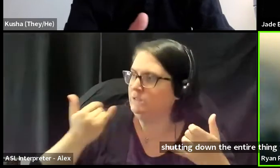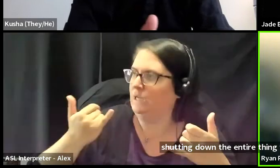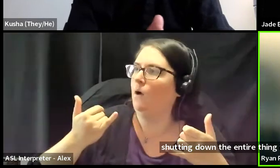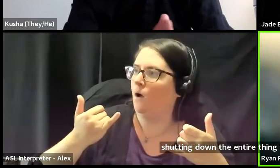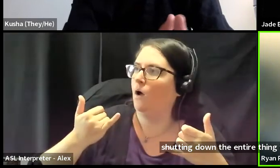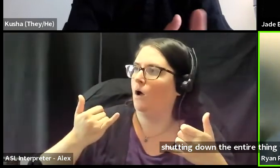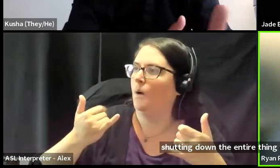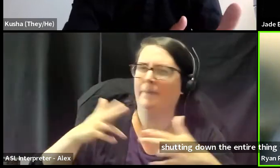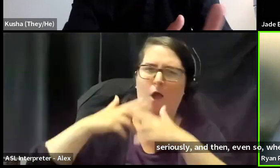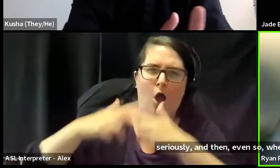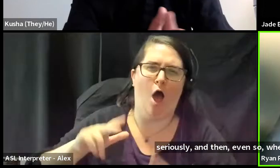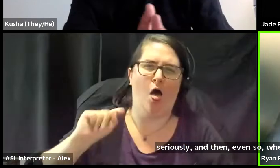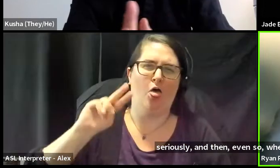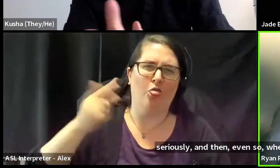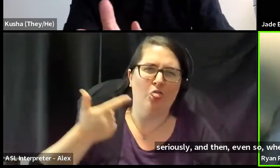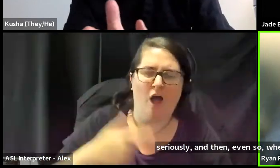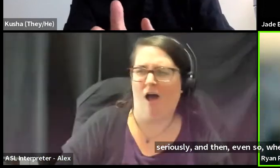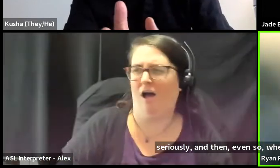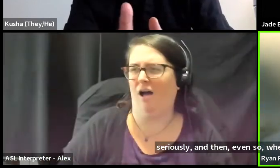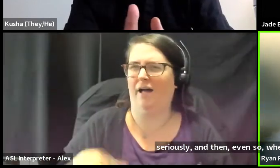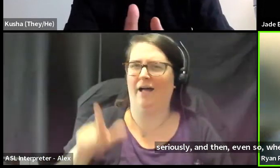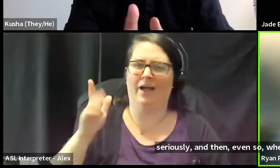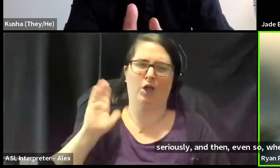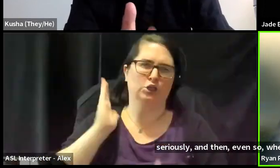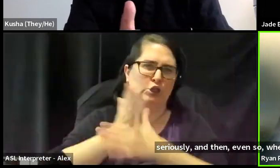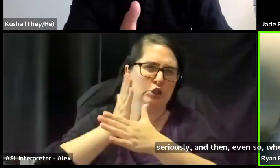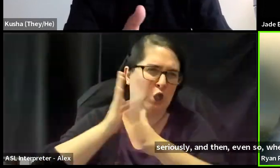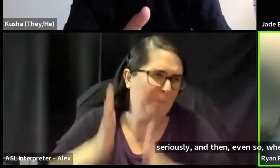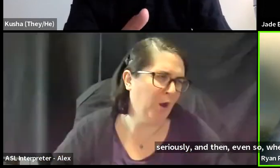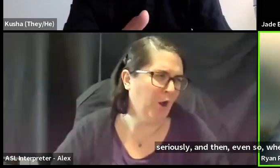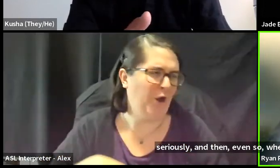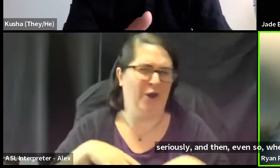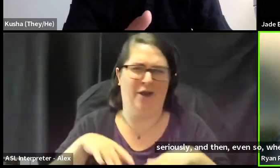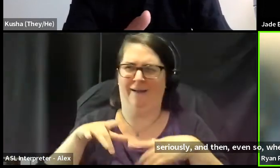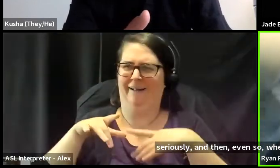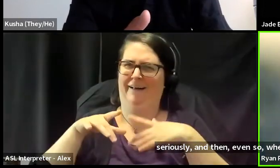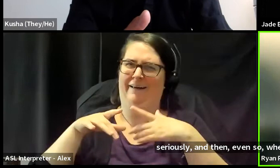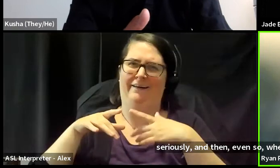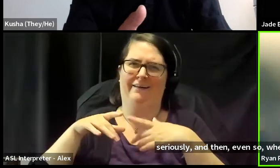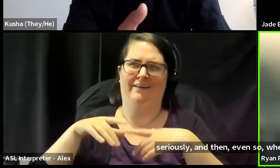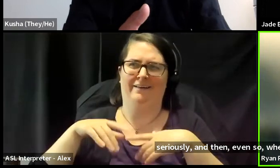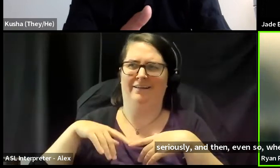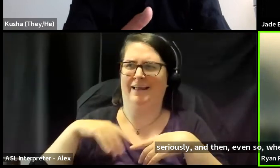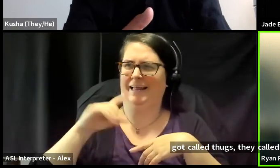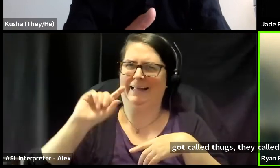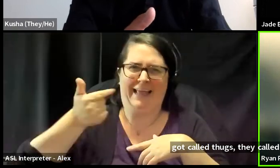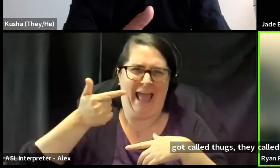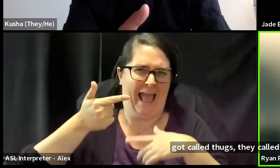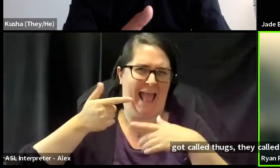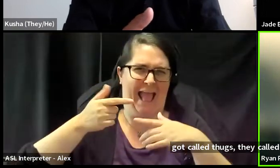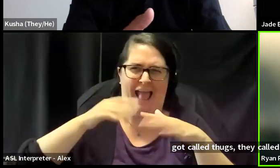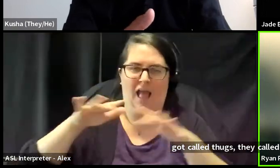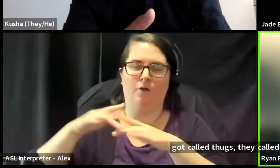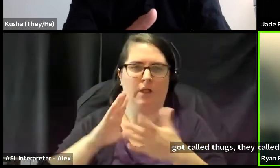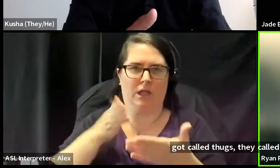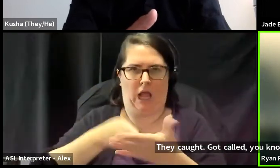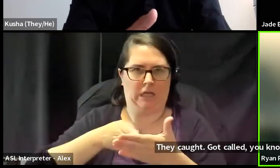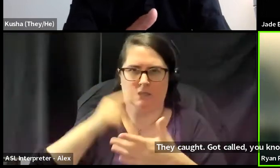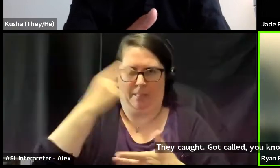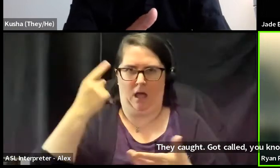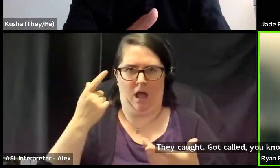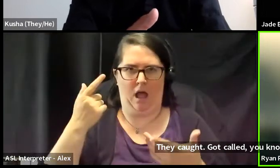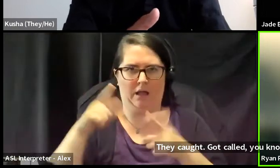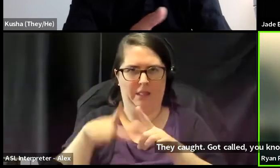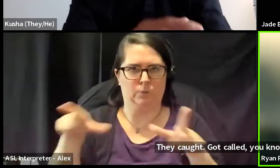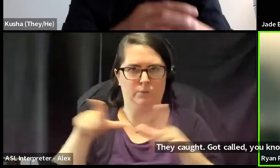called thugs, they got disturbers, they got called, gangly, like all this really anti-Black language of